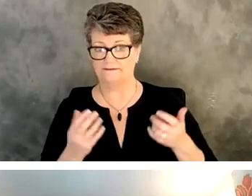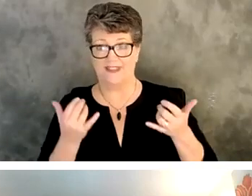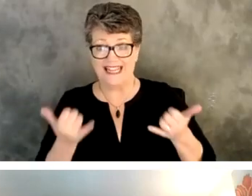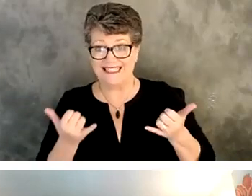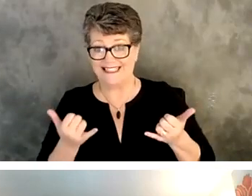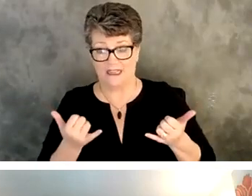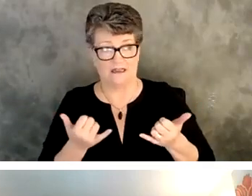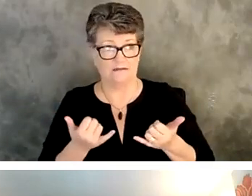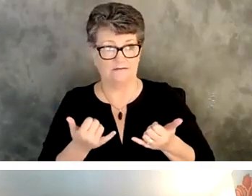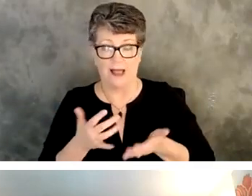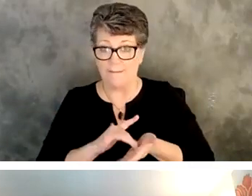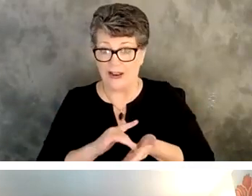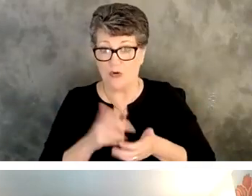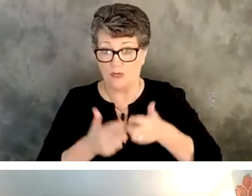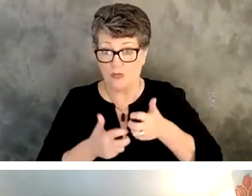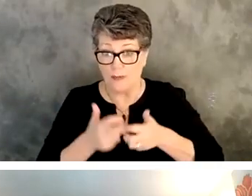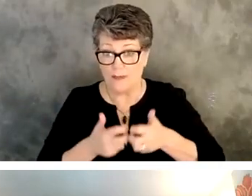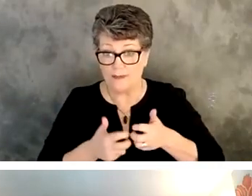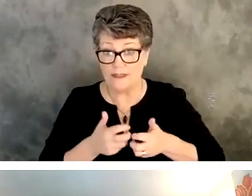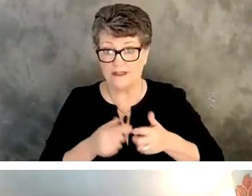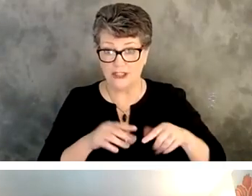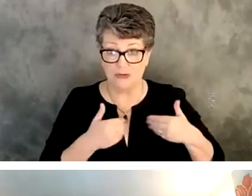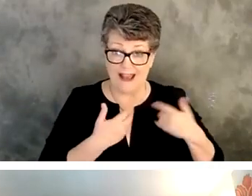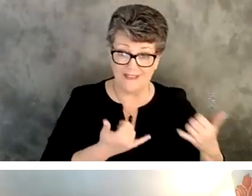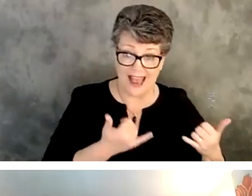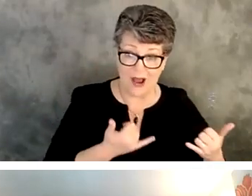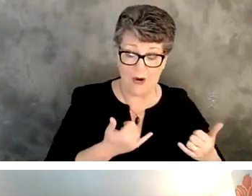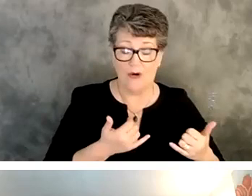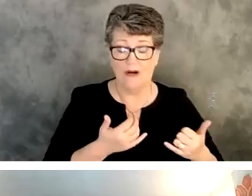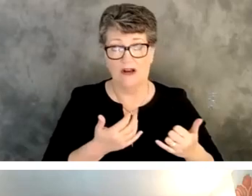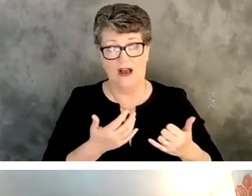medical conditions, chronic conditions, access to care,